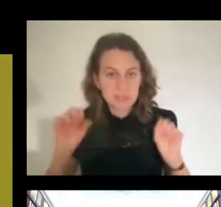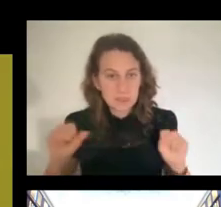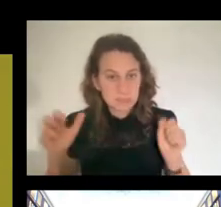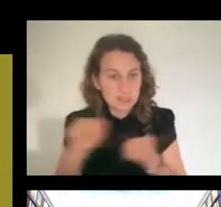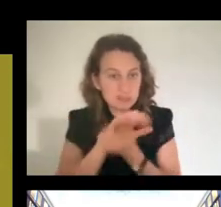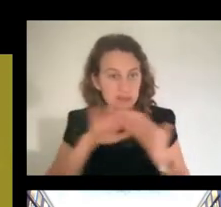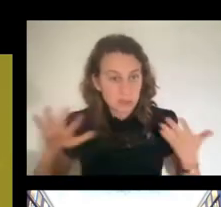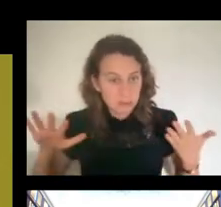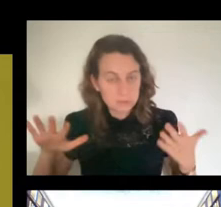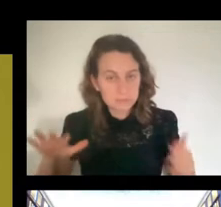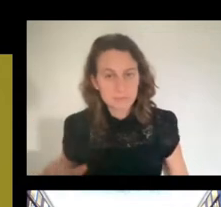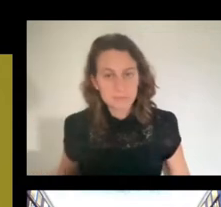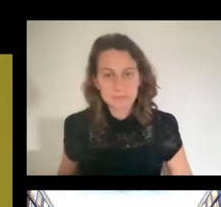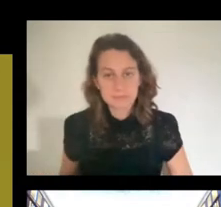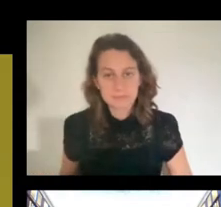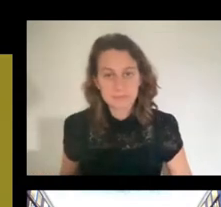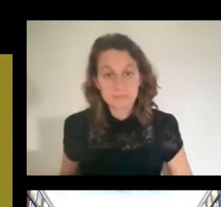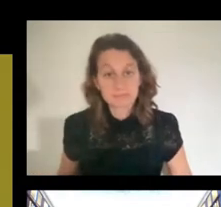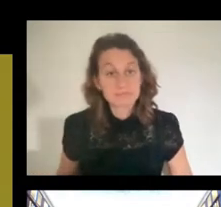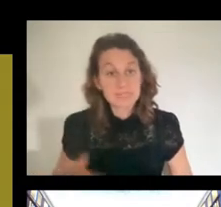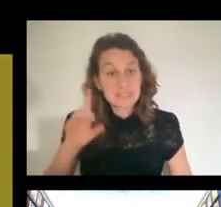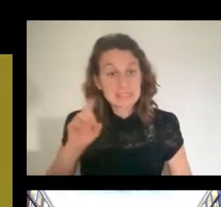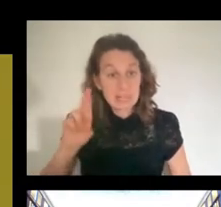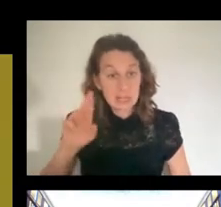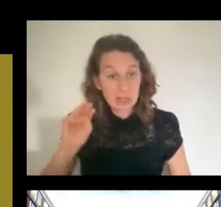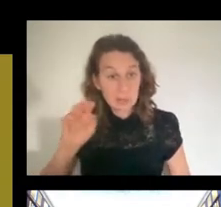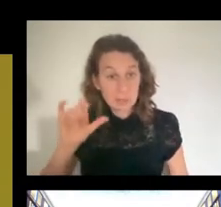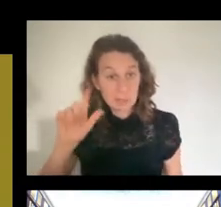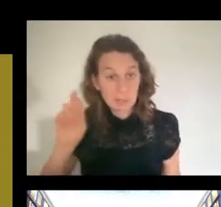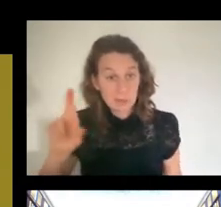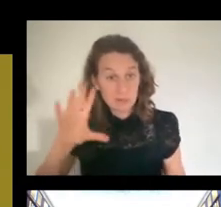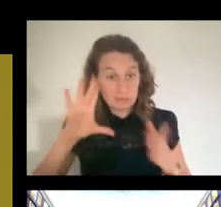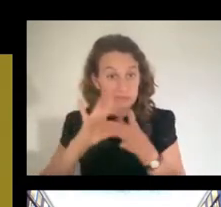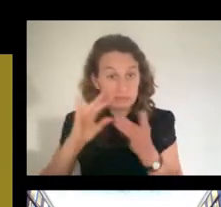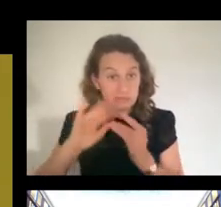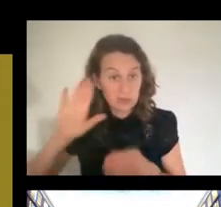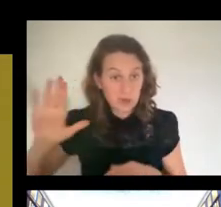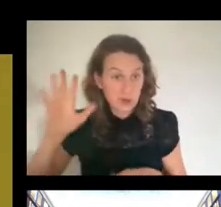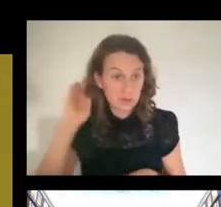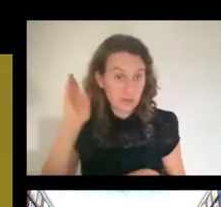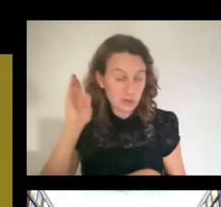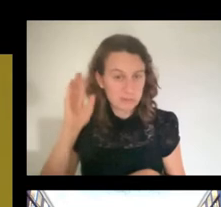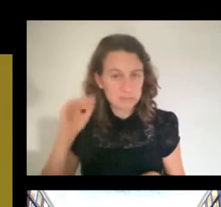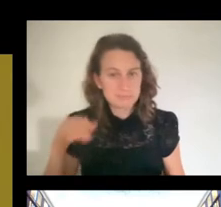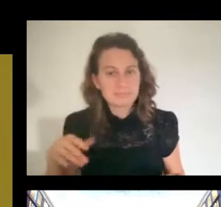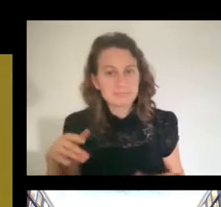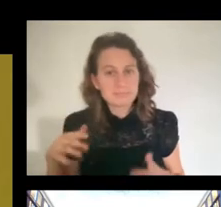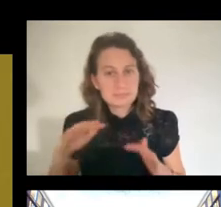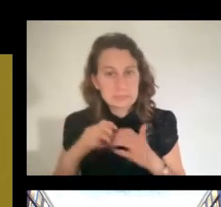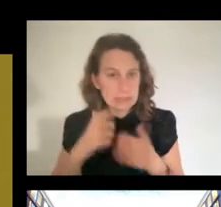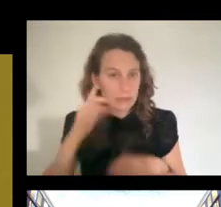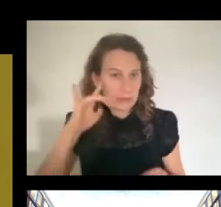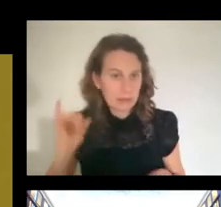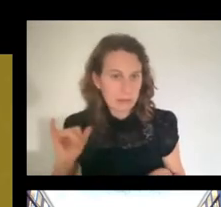something, you know, like what Dr. Allison Miller, and she spoke about it in her talk a little bit about, I think, how in California there